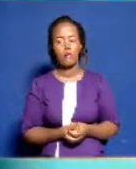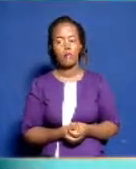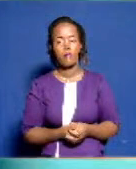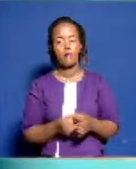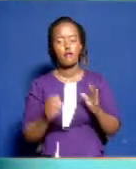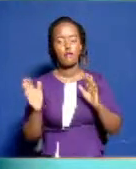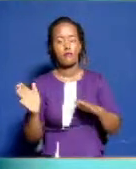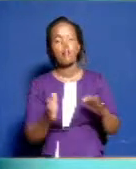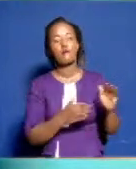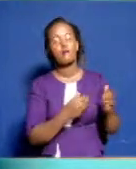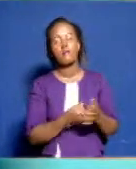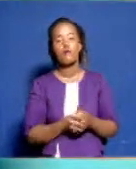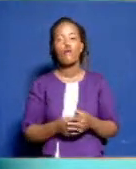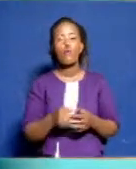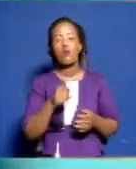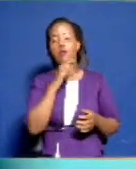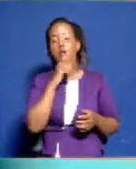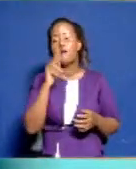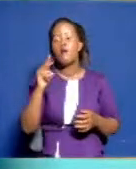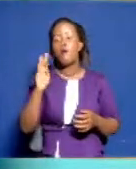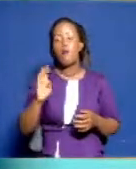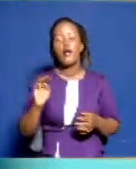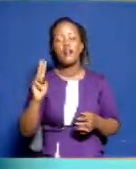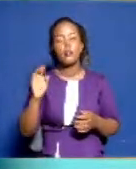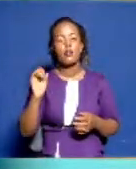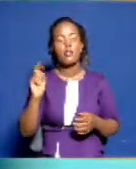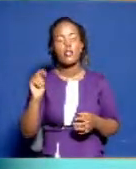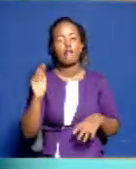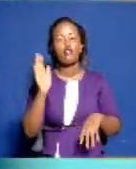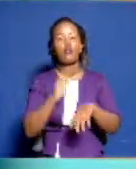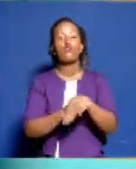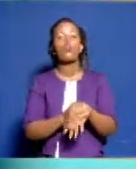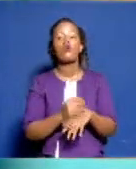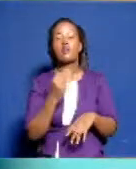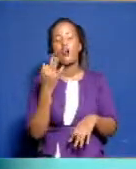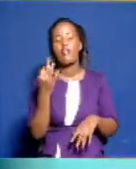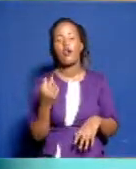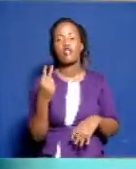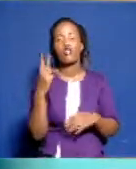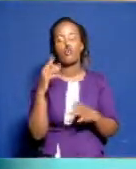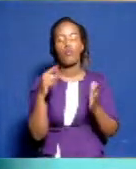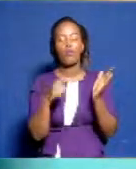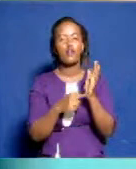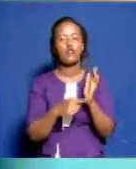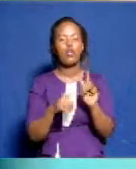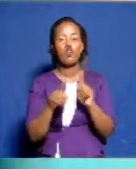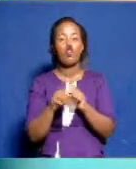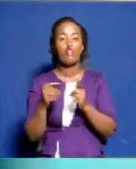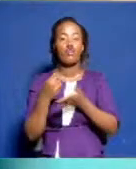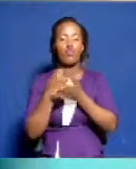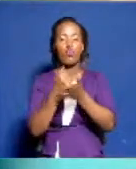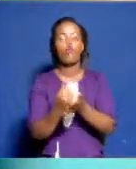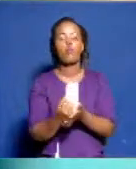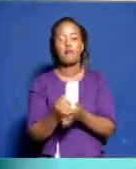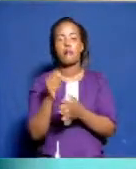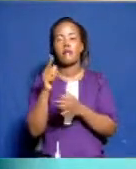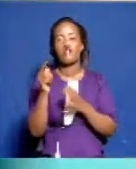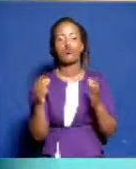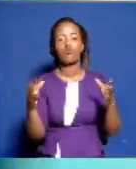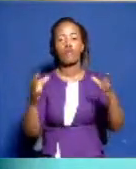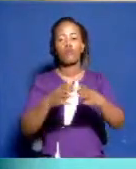And Kevin Durant scored 32 points in 3 quarters to help the Brooklyn Nets cruise to an